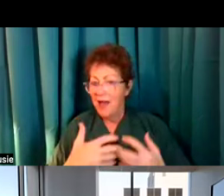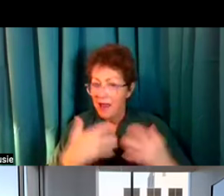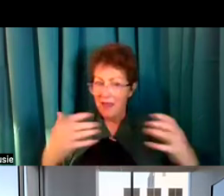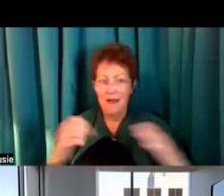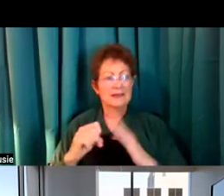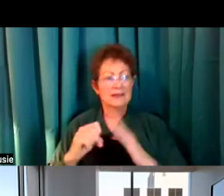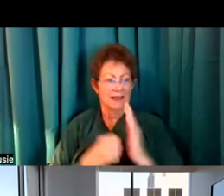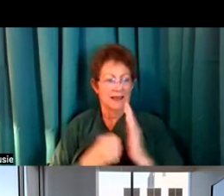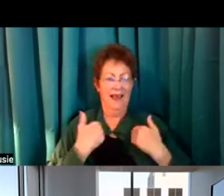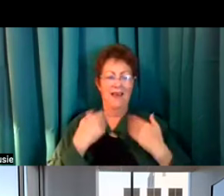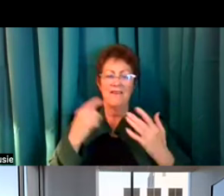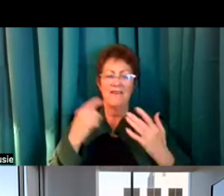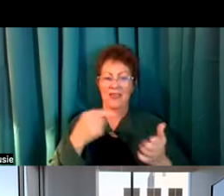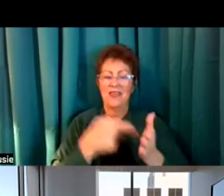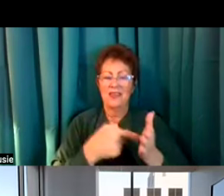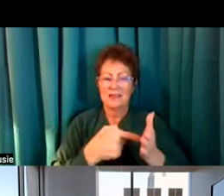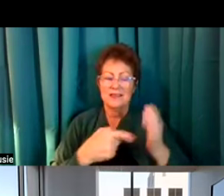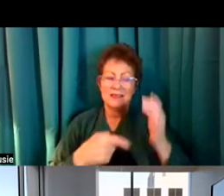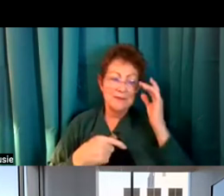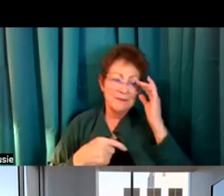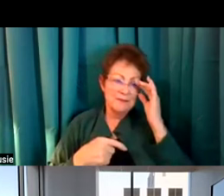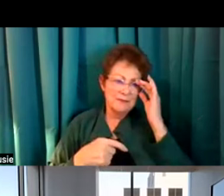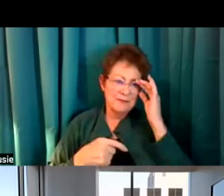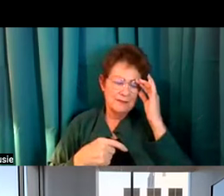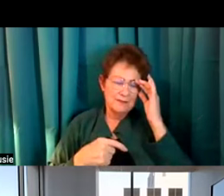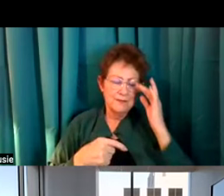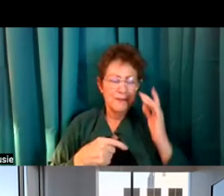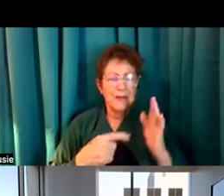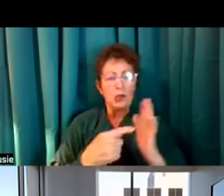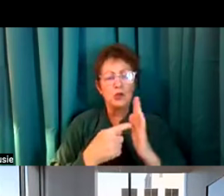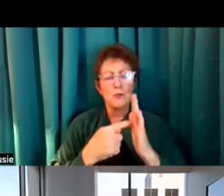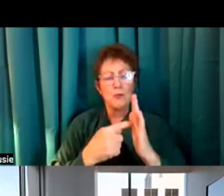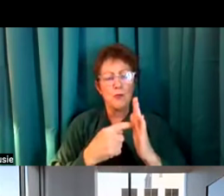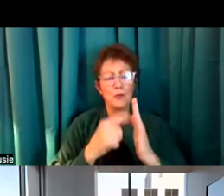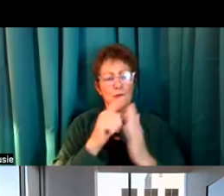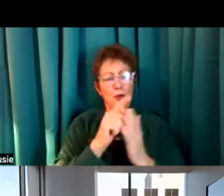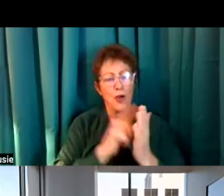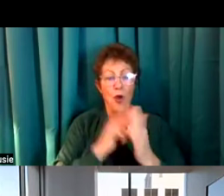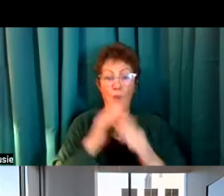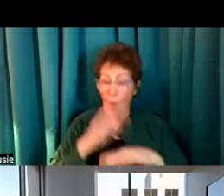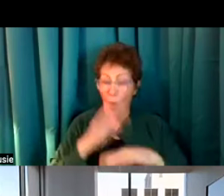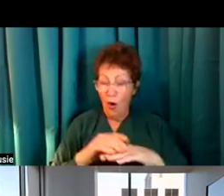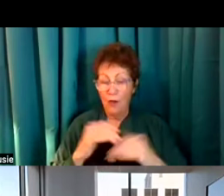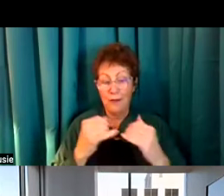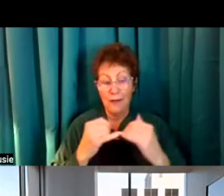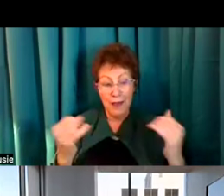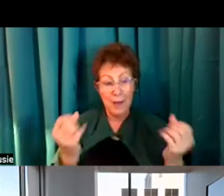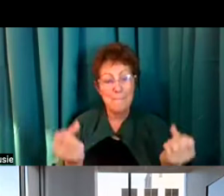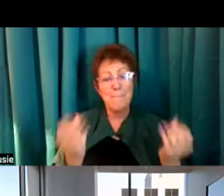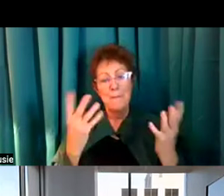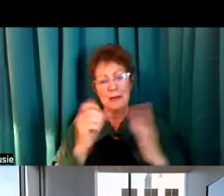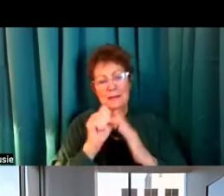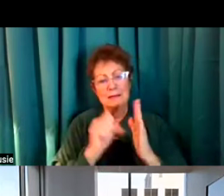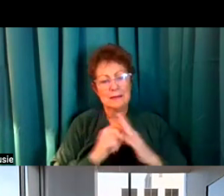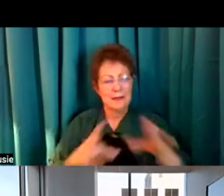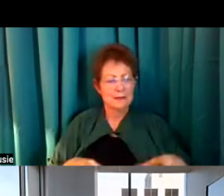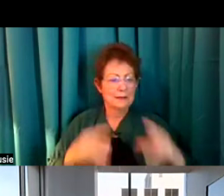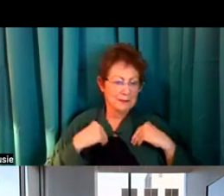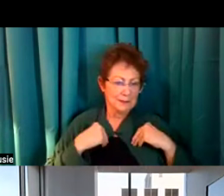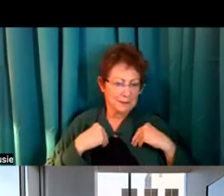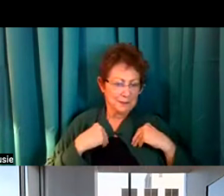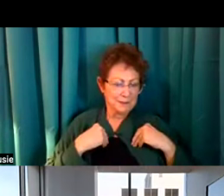benefit corporation. There's sort of a model statute that's available online, and a lot of states have adopted it. They